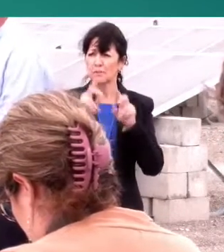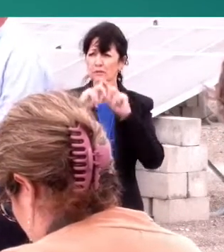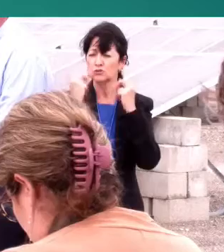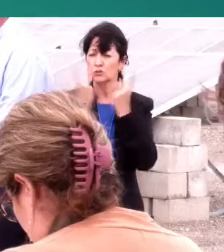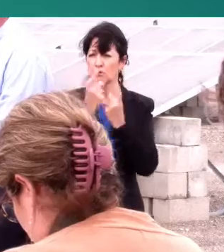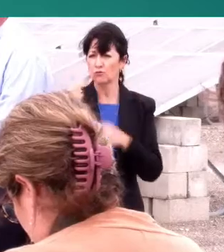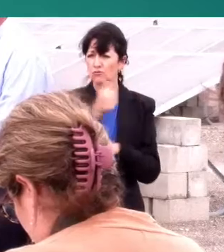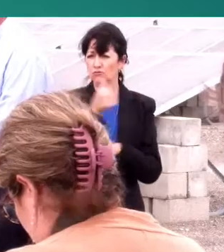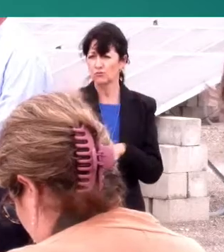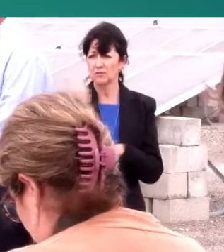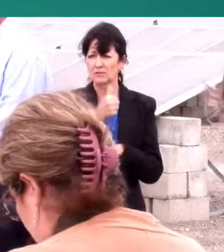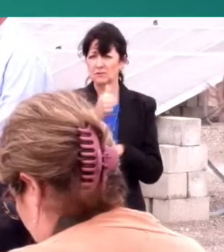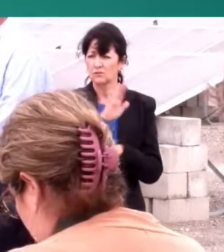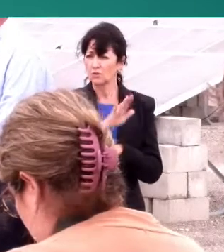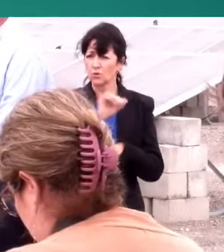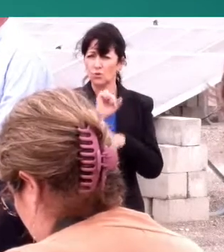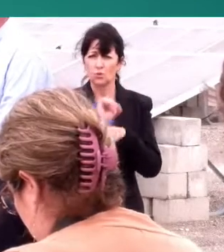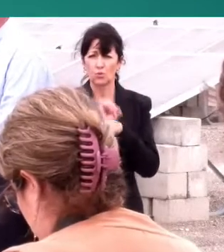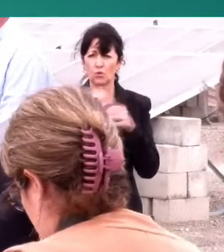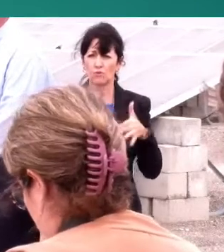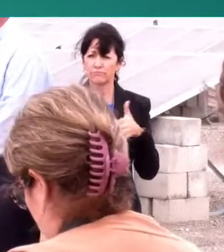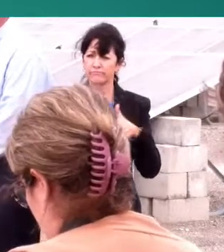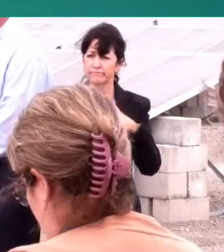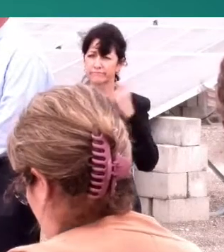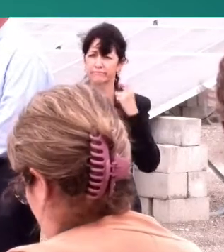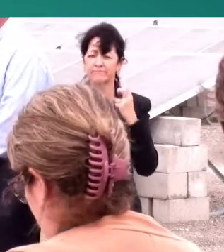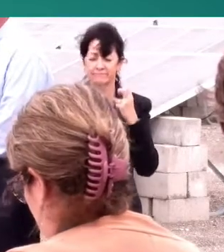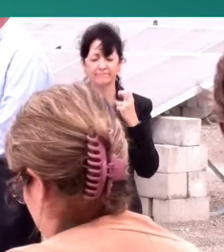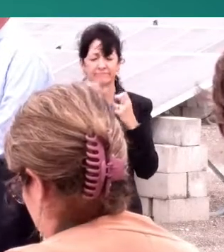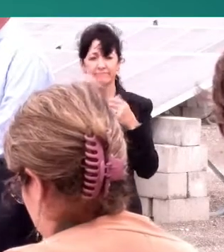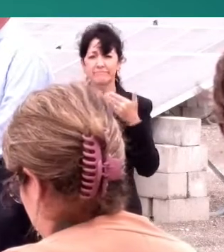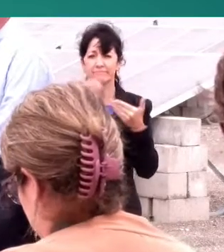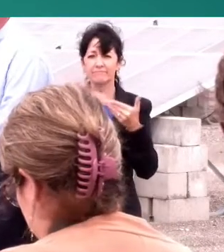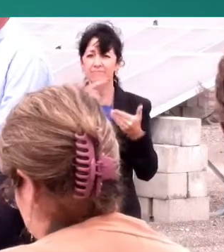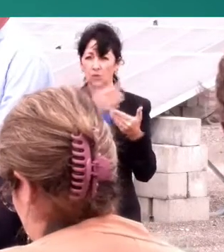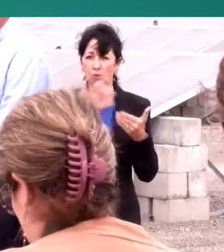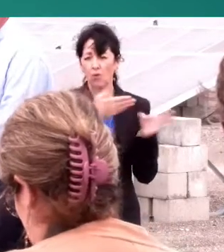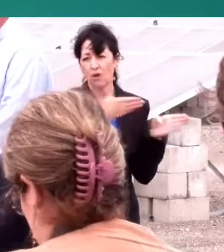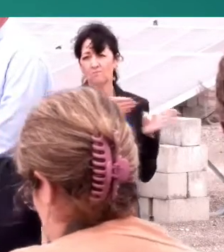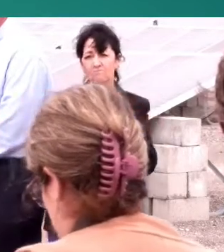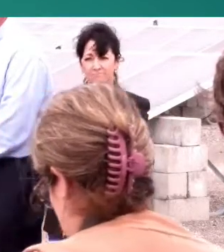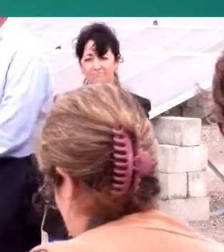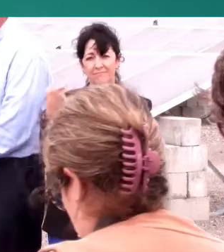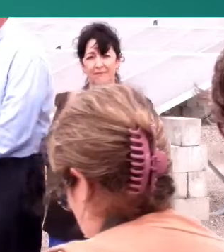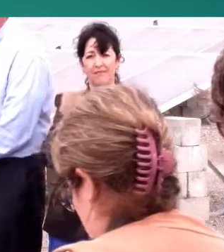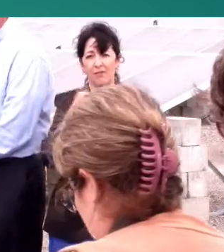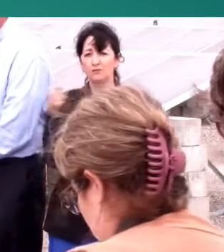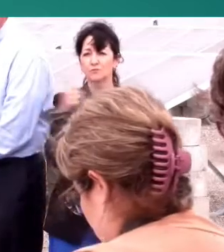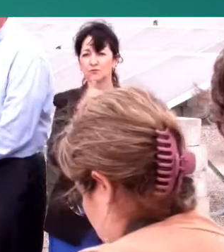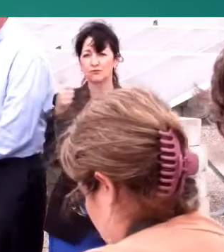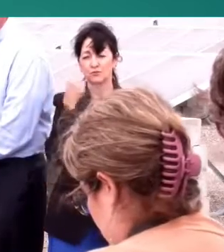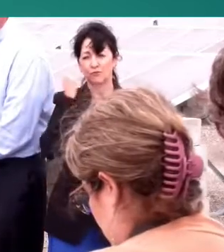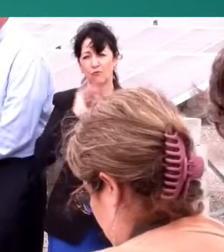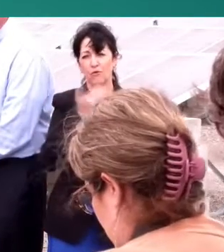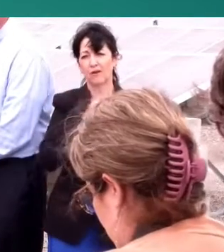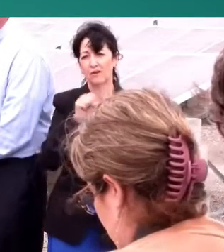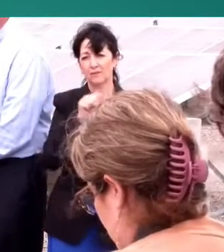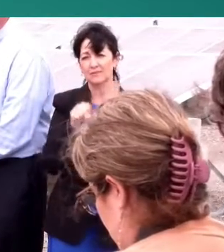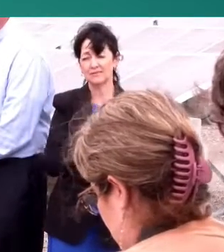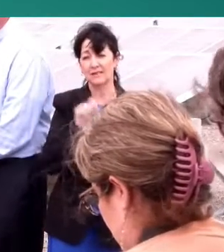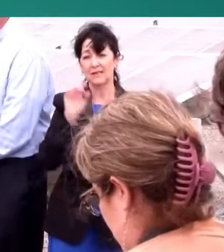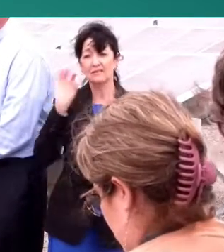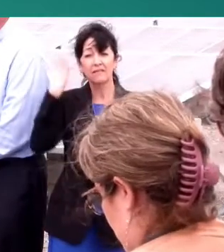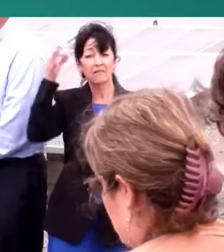Transportation is doing incredible work moving towards electrifying our transportation network in our state. And with the federal